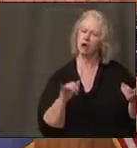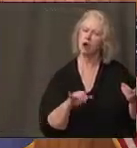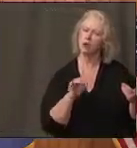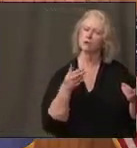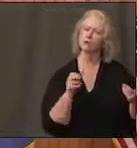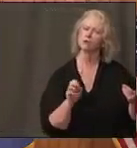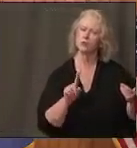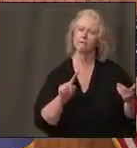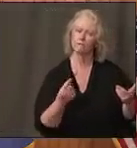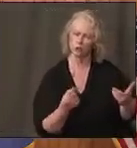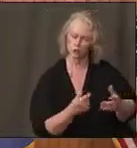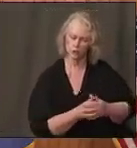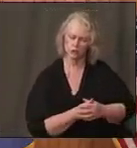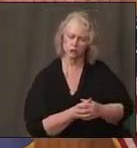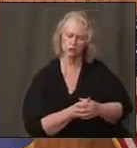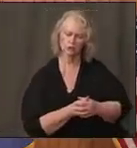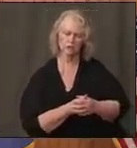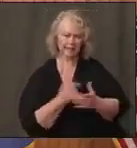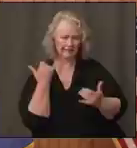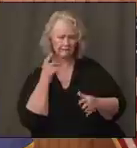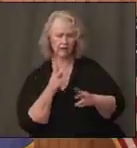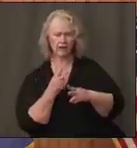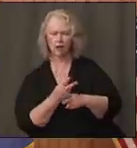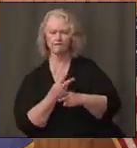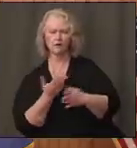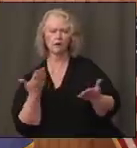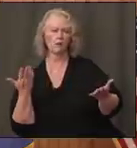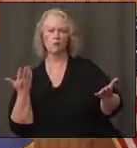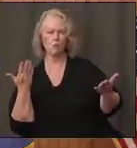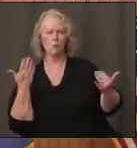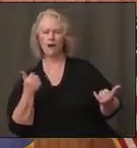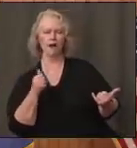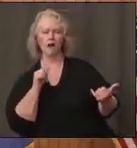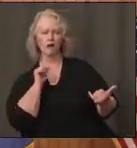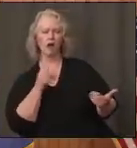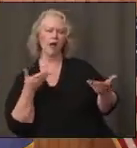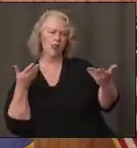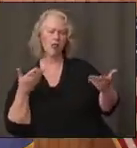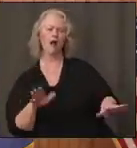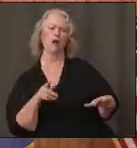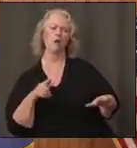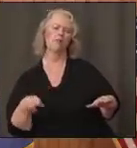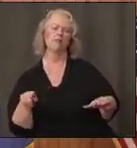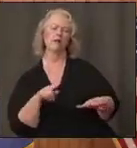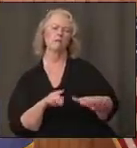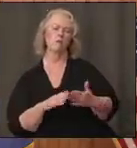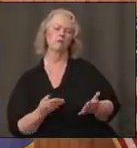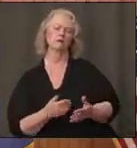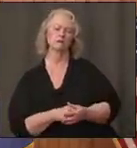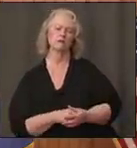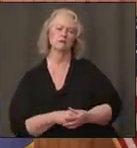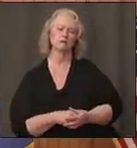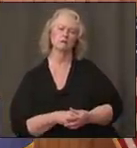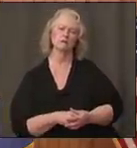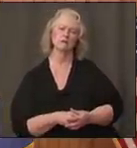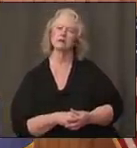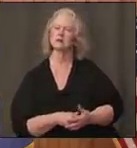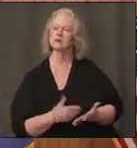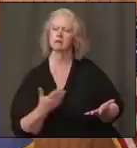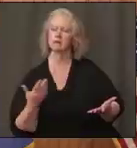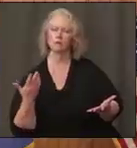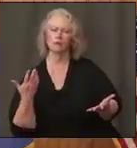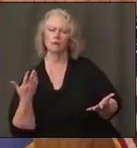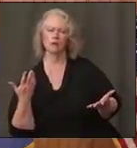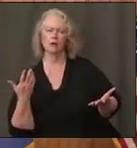1st. Why aren't these businesses being allowed to open at this time or at that time, or maybe